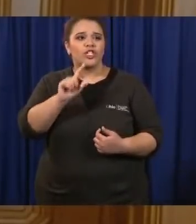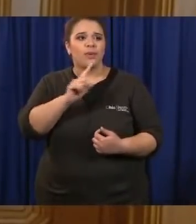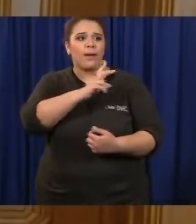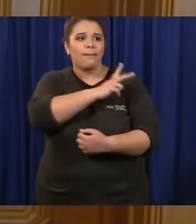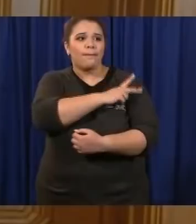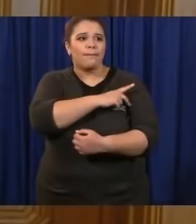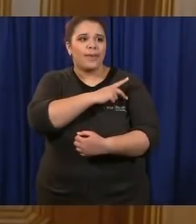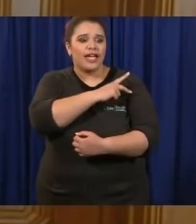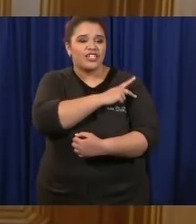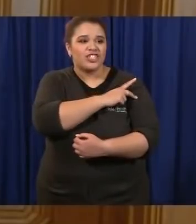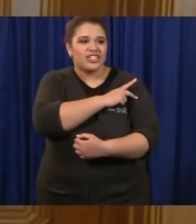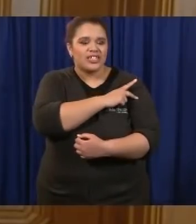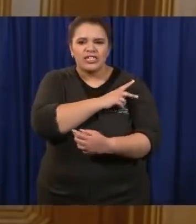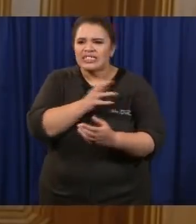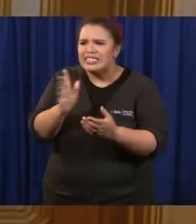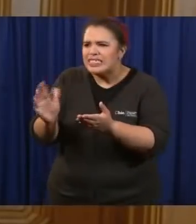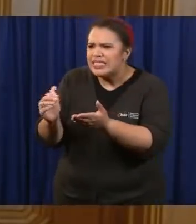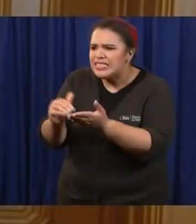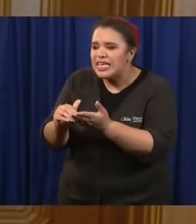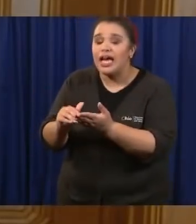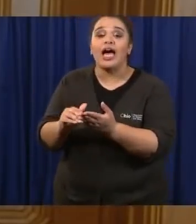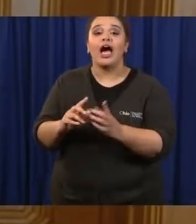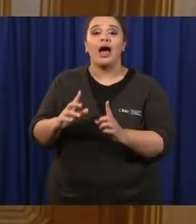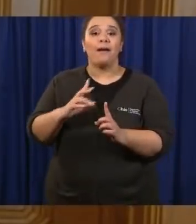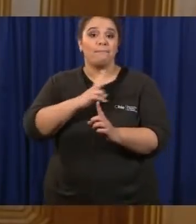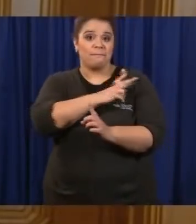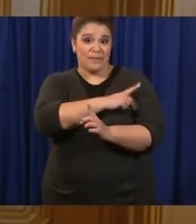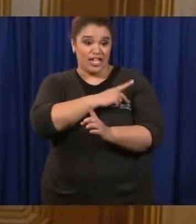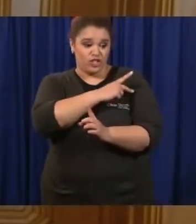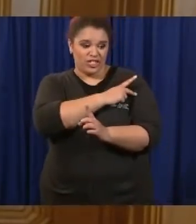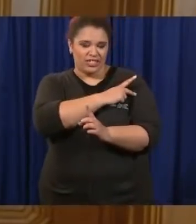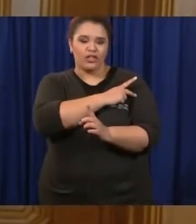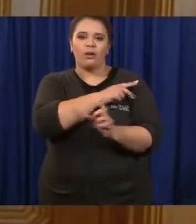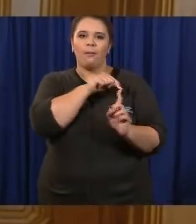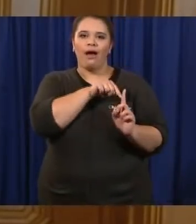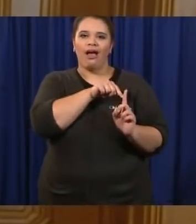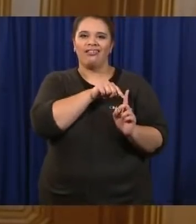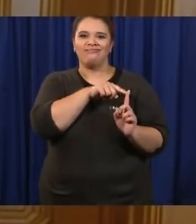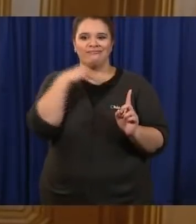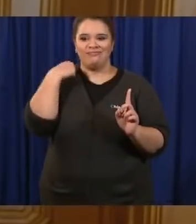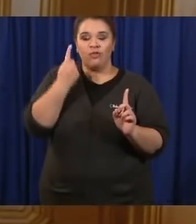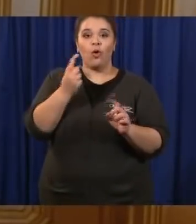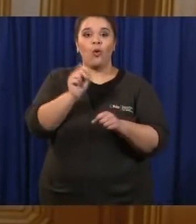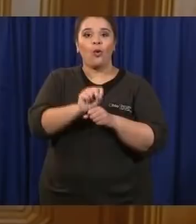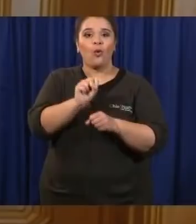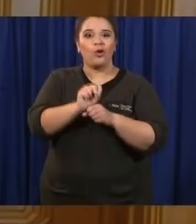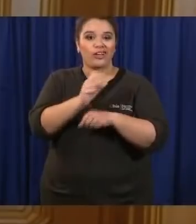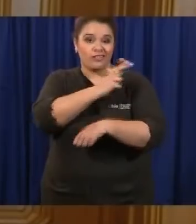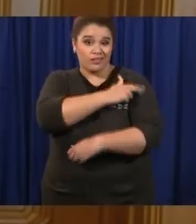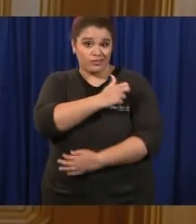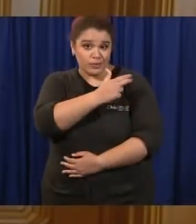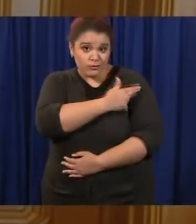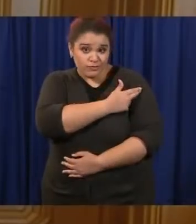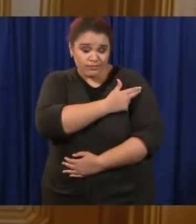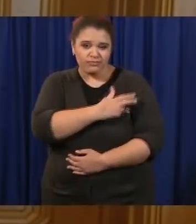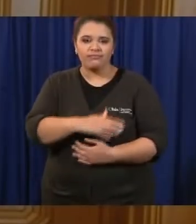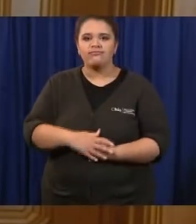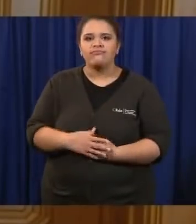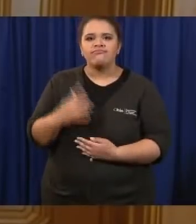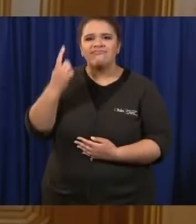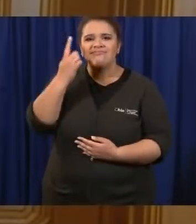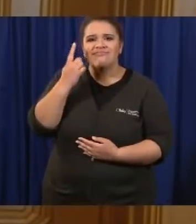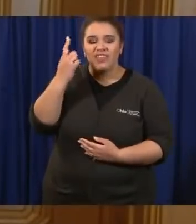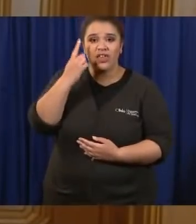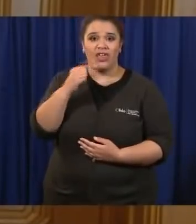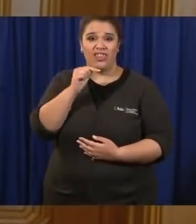what? Oh, I have a question about patients who are also healthcare workers. Sure. I guess, do we know if they're kind of spread out across the